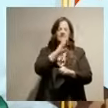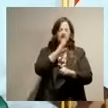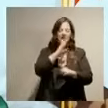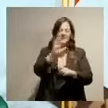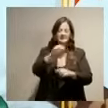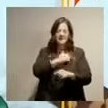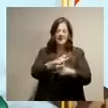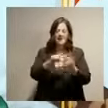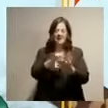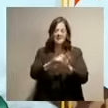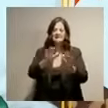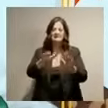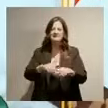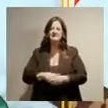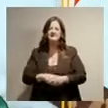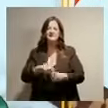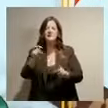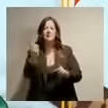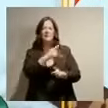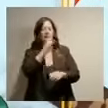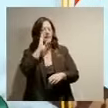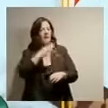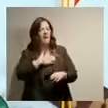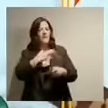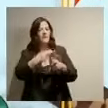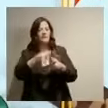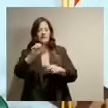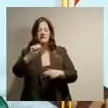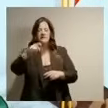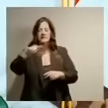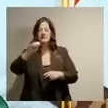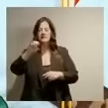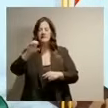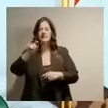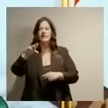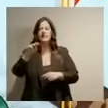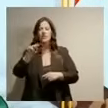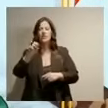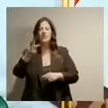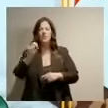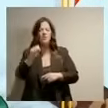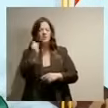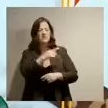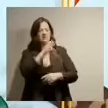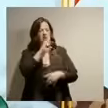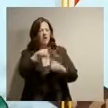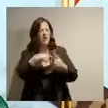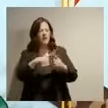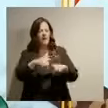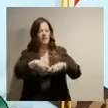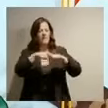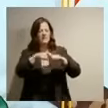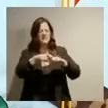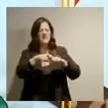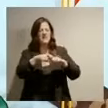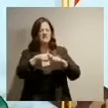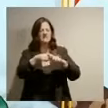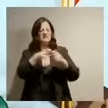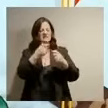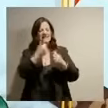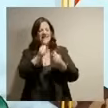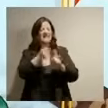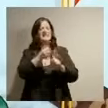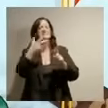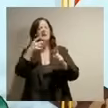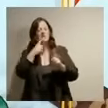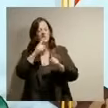camera. Hi, Governor. Jamie Kennedy from Spectrum News. You talked about pausing childcare expansion slots. You